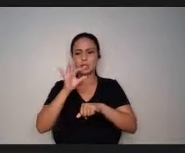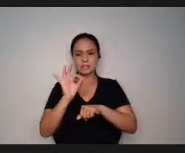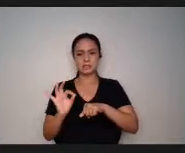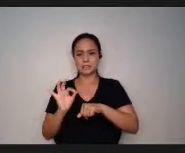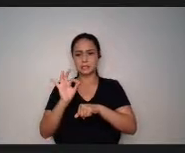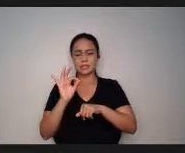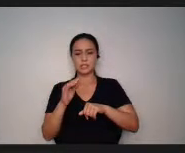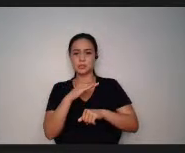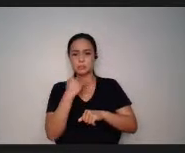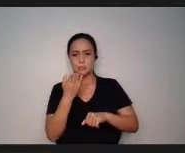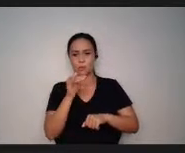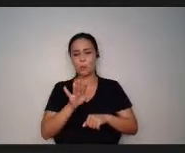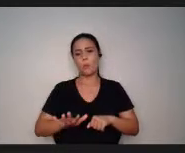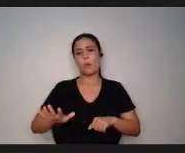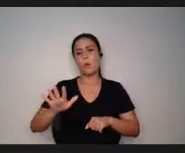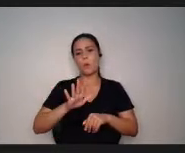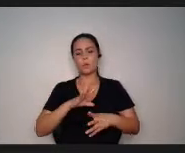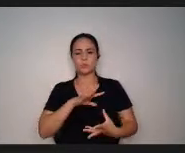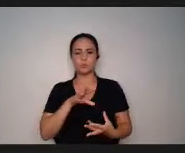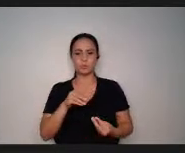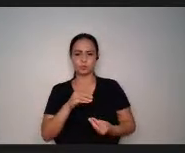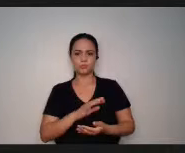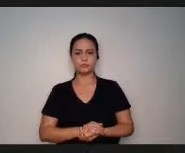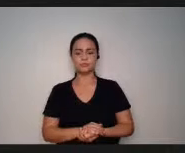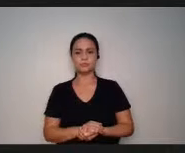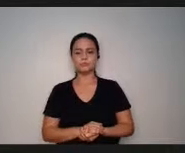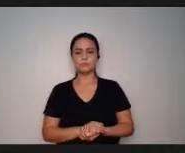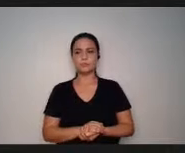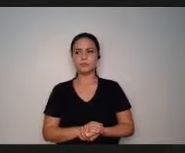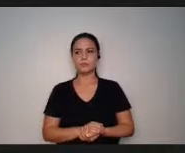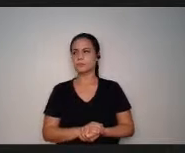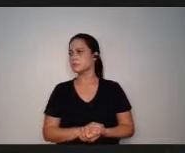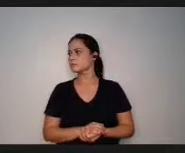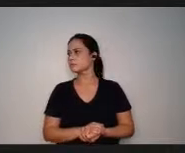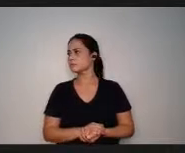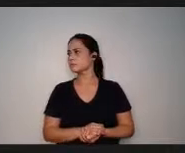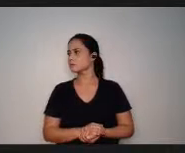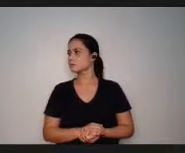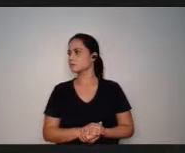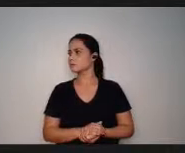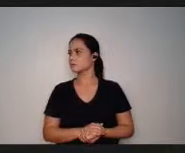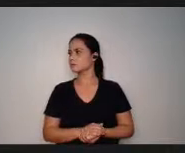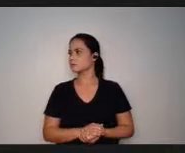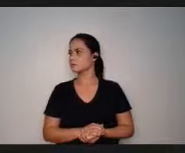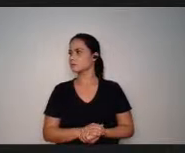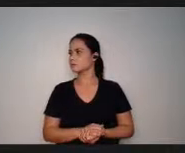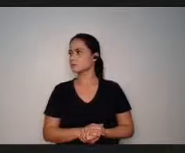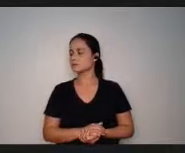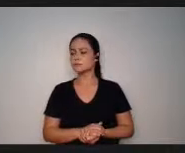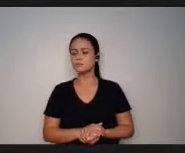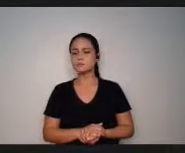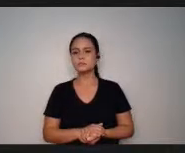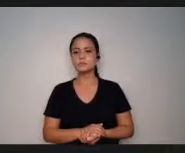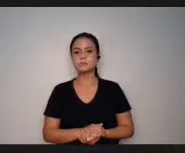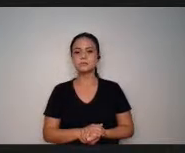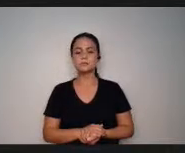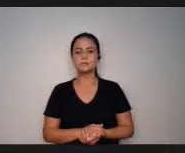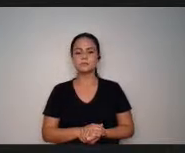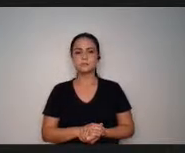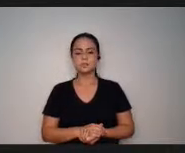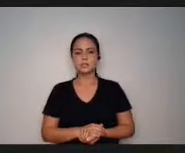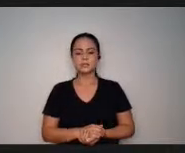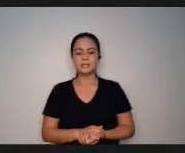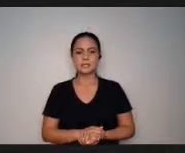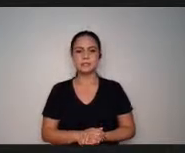Unfortunately, many of those deaths have been among workers of color in low-income jobs, and I'm going to talk about that